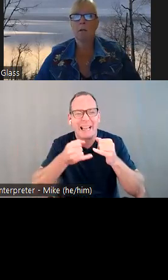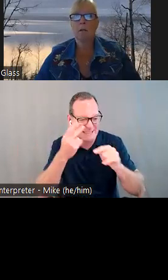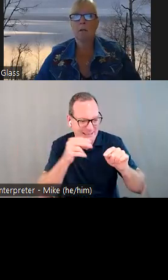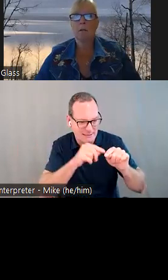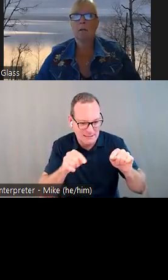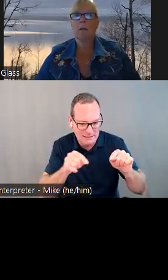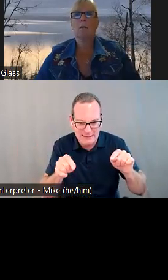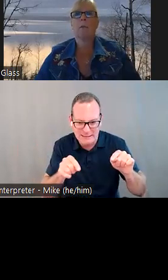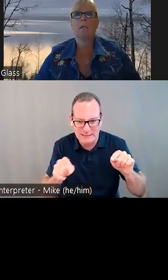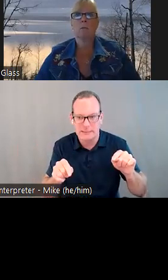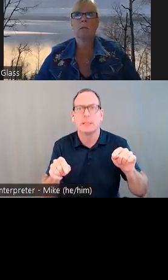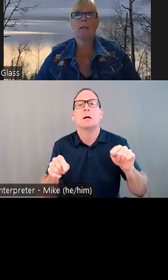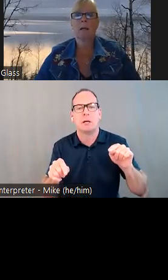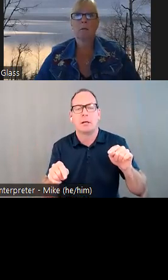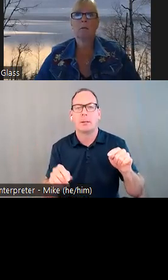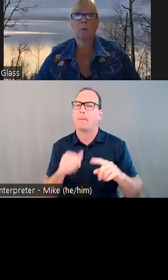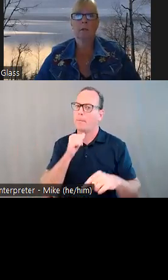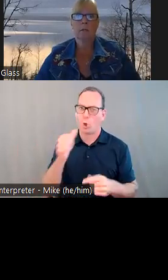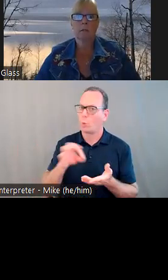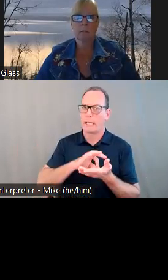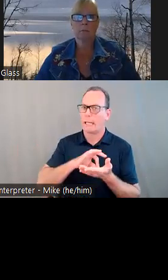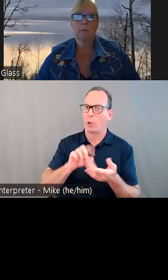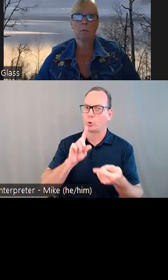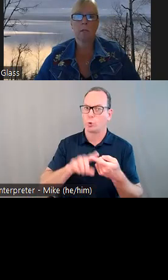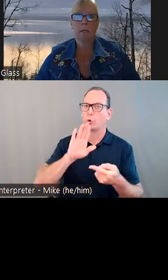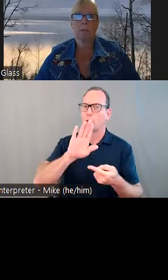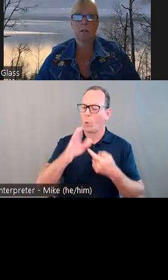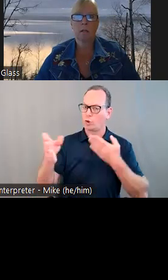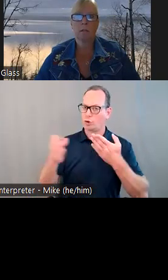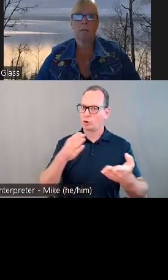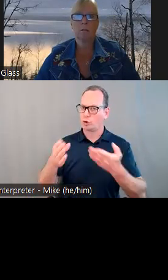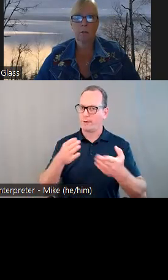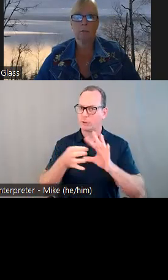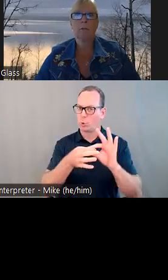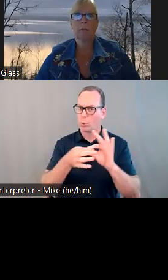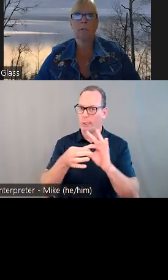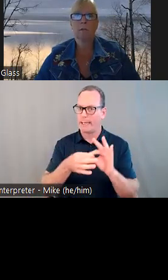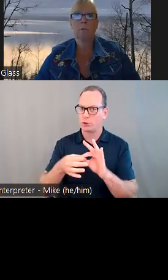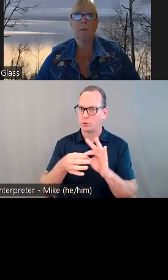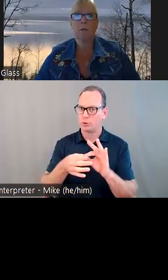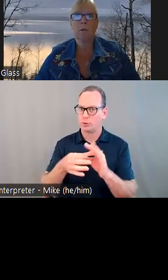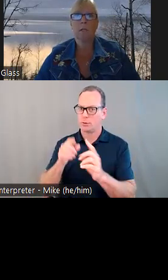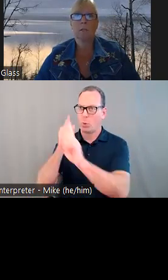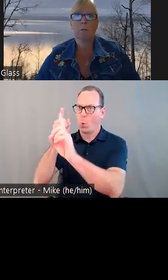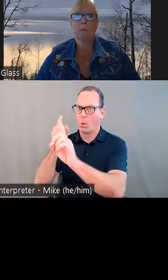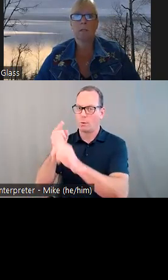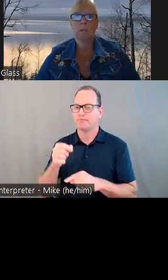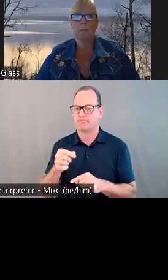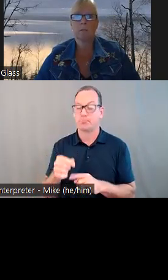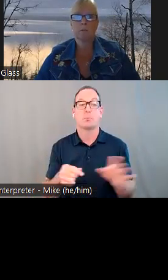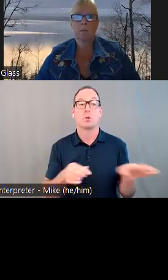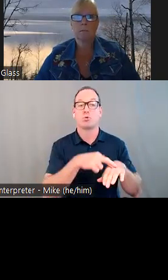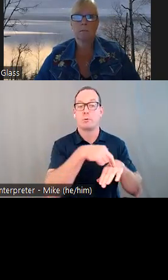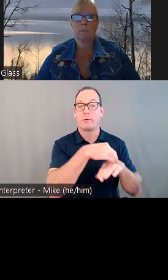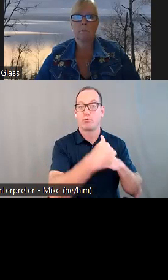got, but they don't count toward your service coordination target, nor do referrals in from other LBS